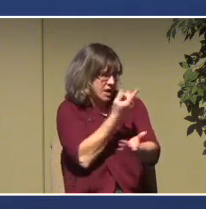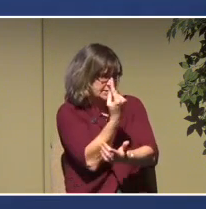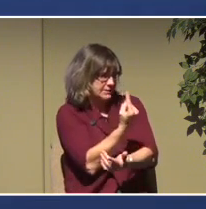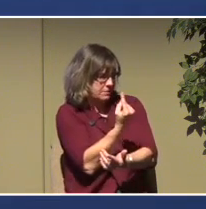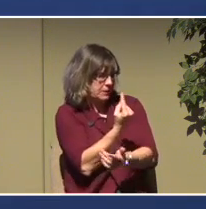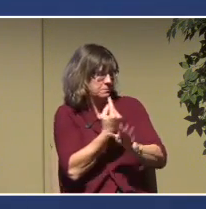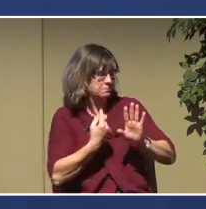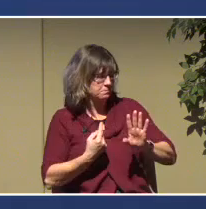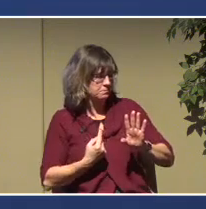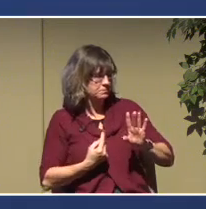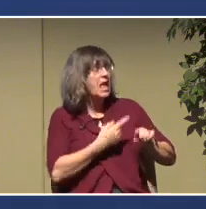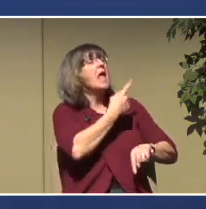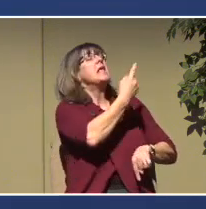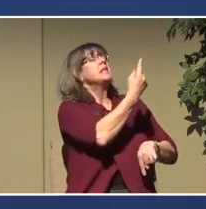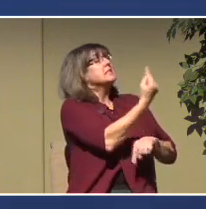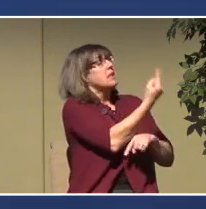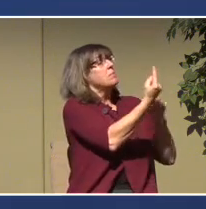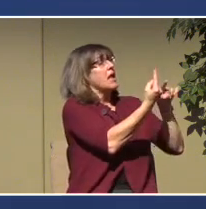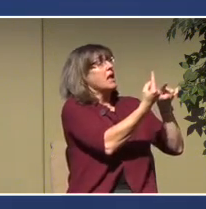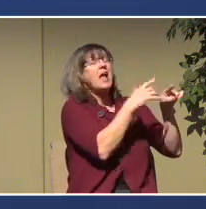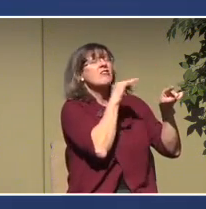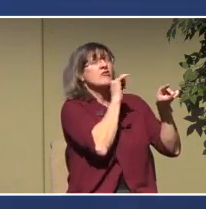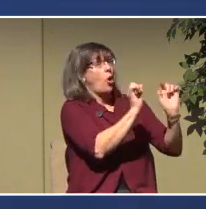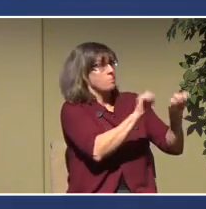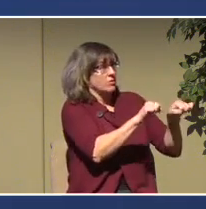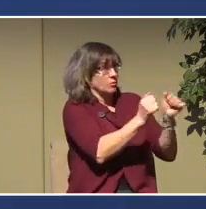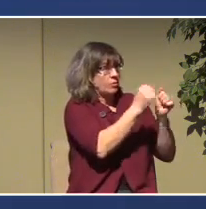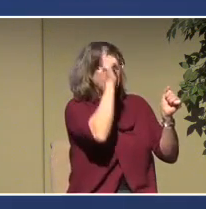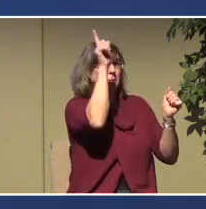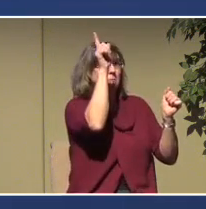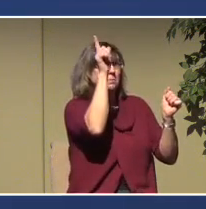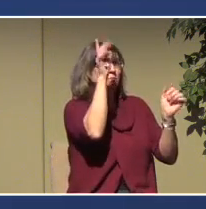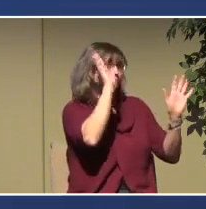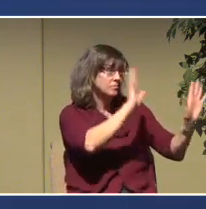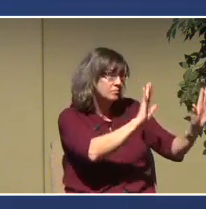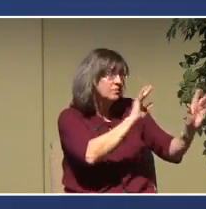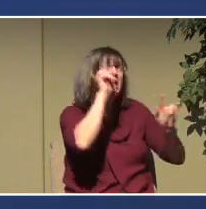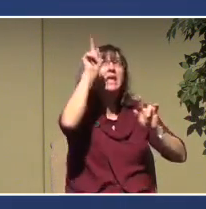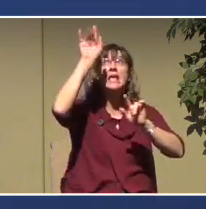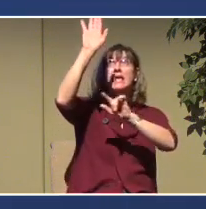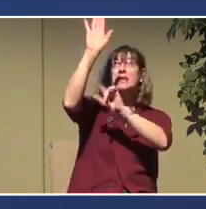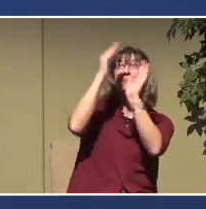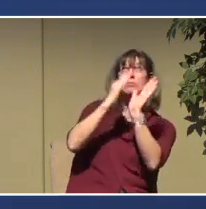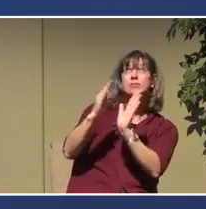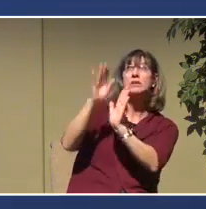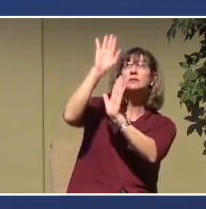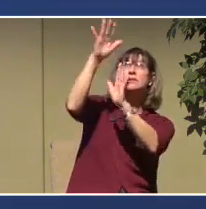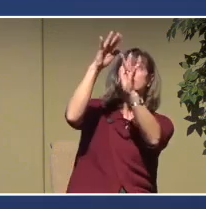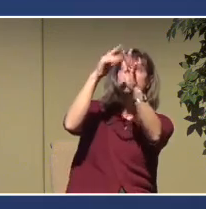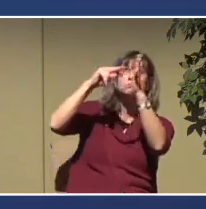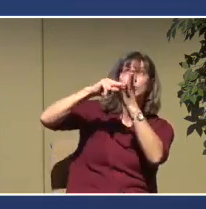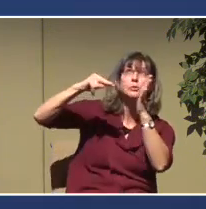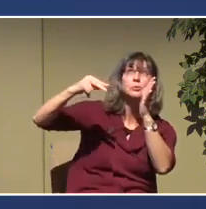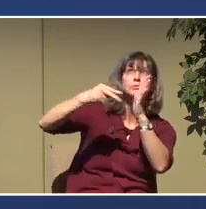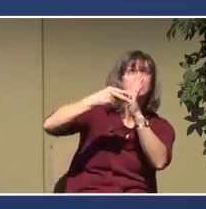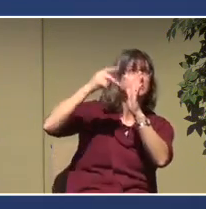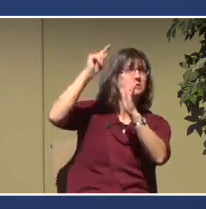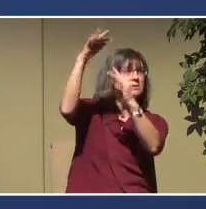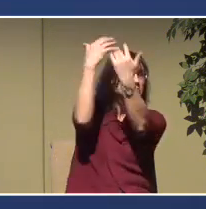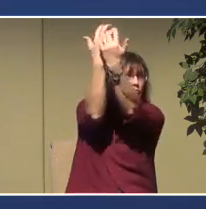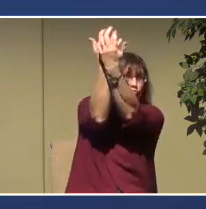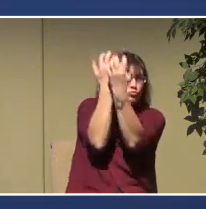but it's not possible because of his will and his plans and his purposes. We're going to see that as we walk